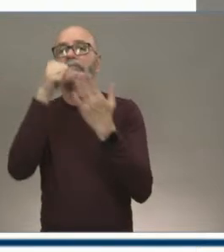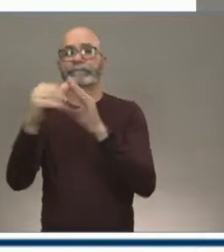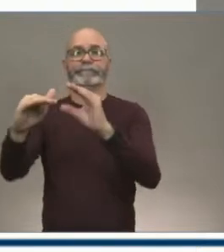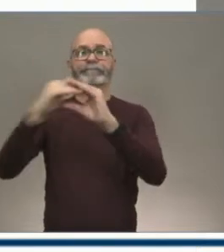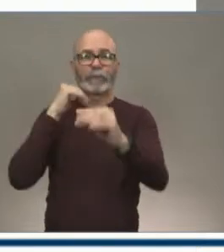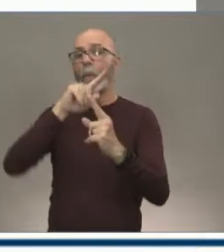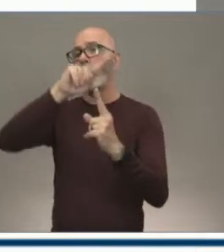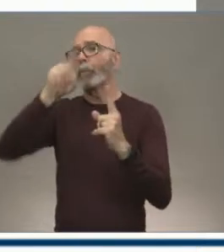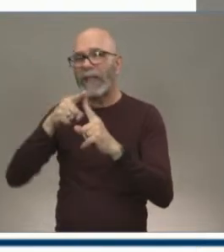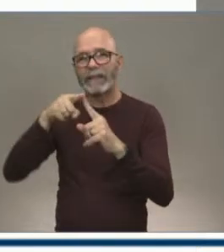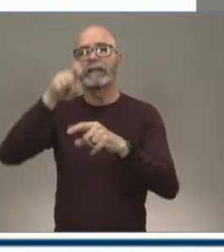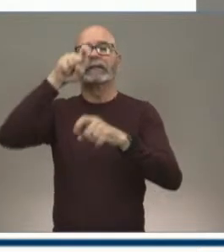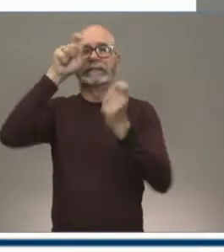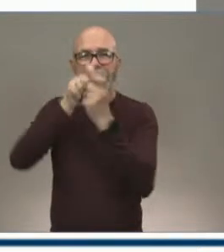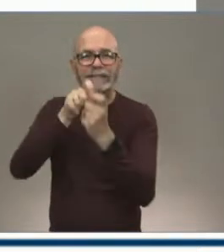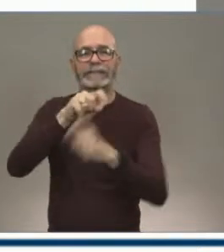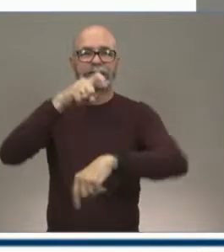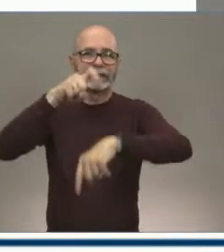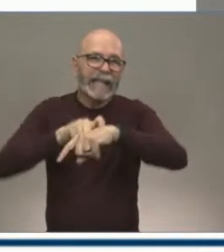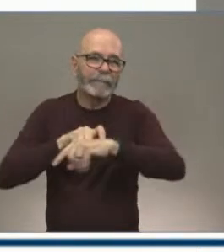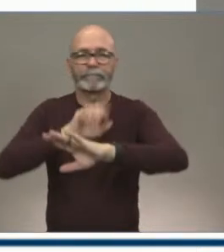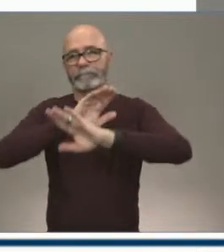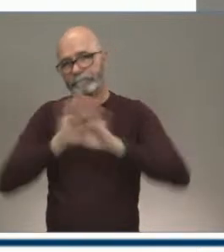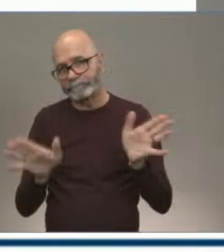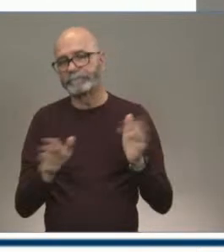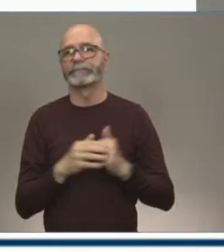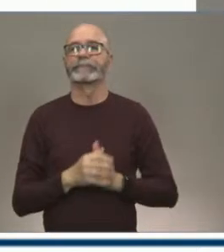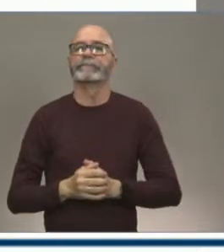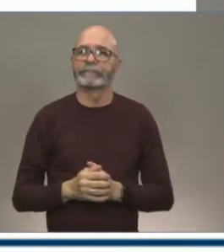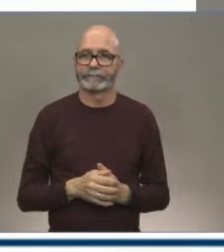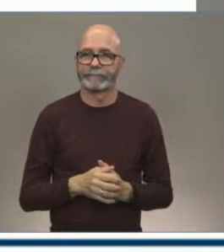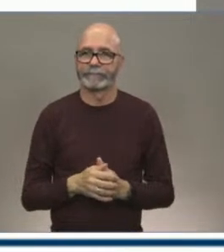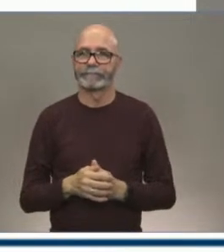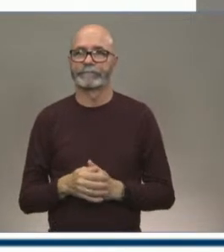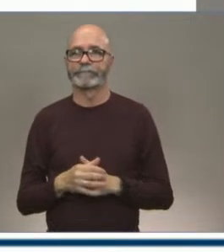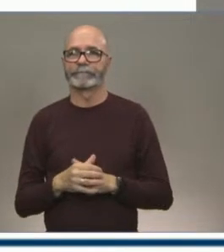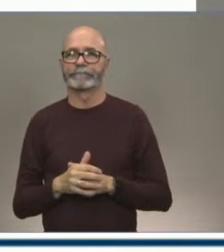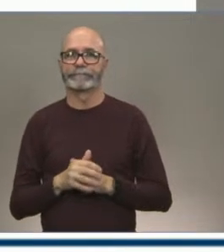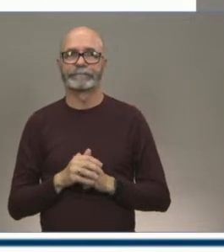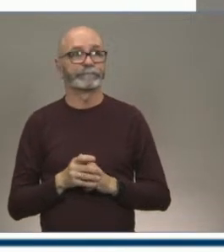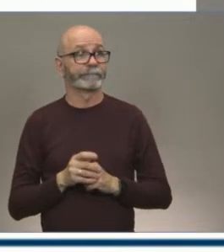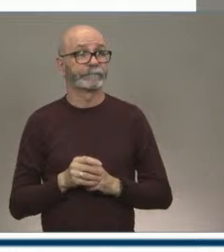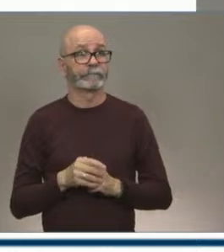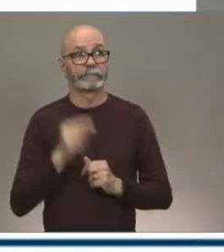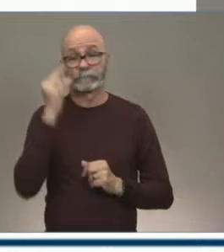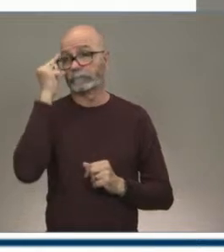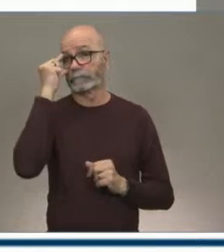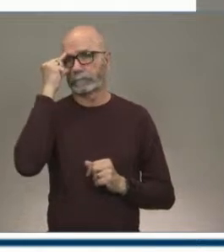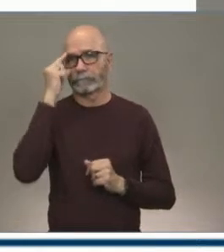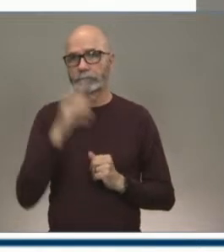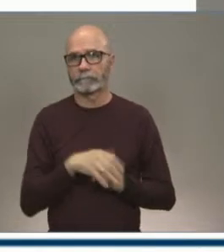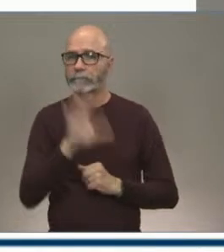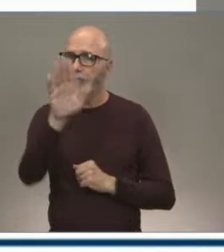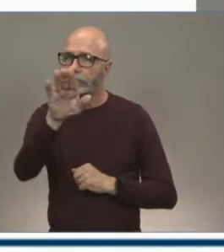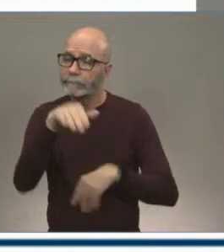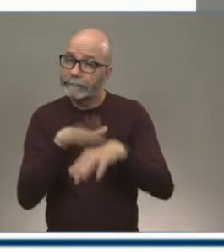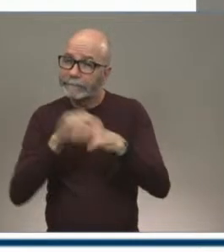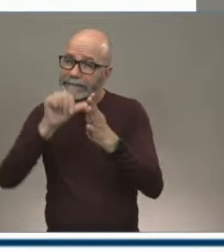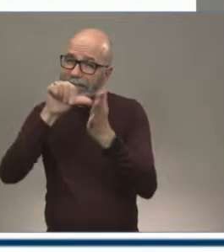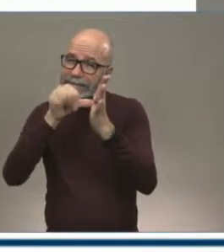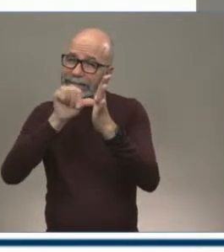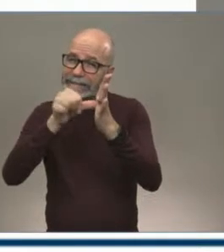your second dose. I do want to stress that Nova Scotians should not be looking to contact